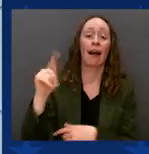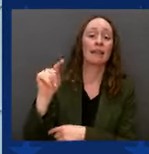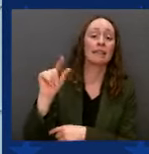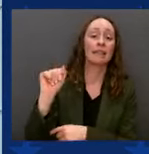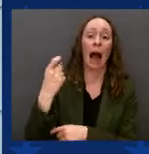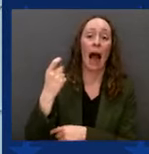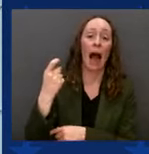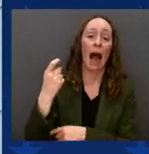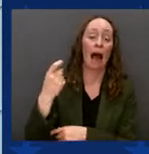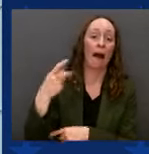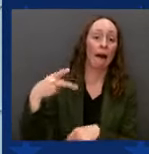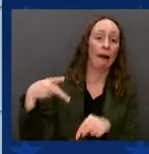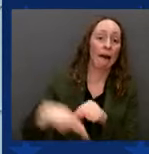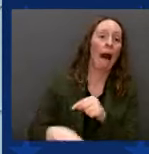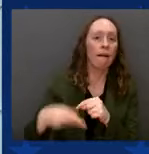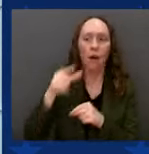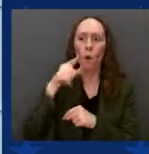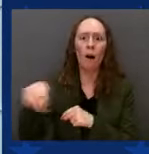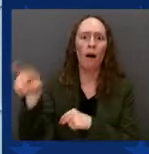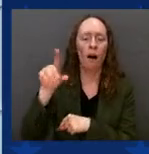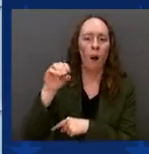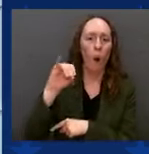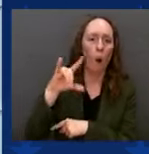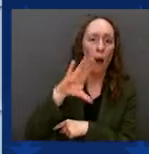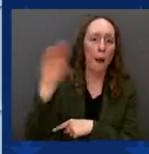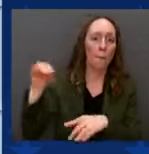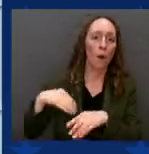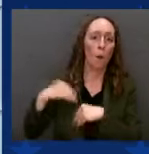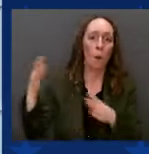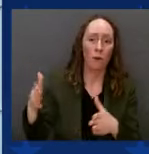recession. $200 billion.